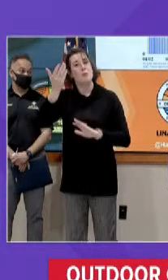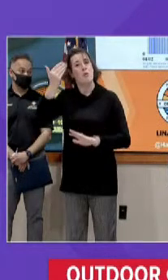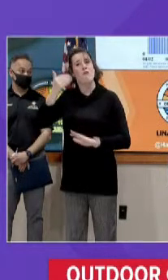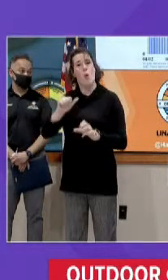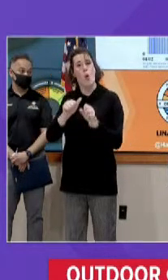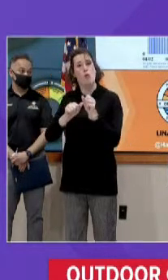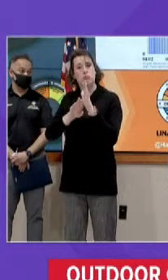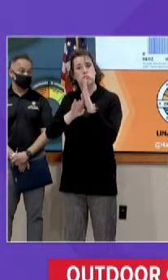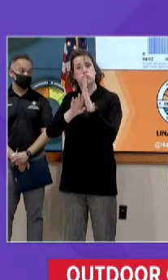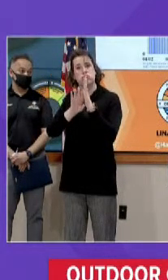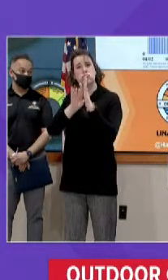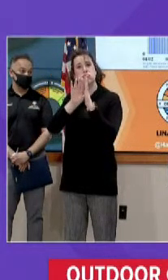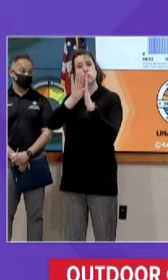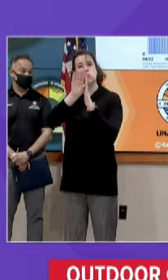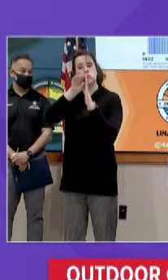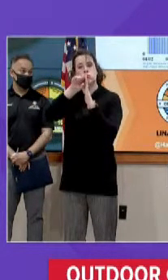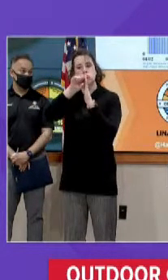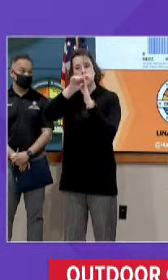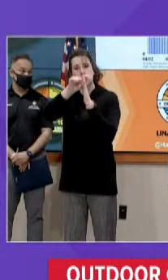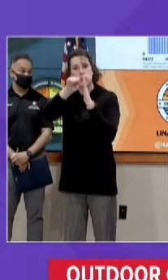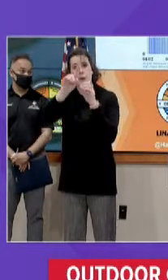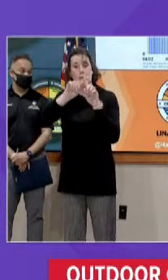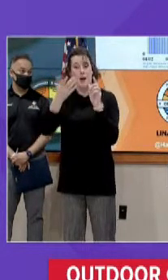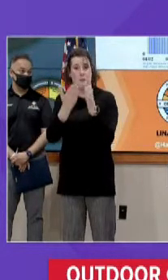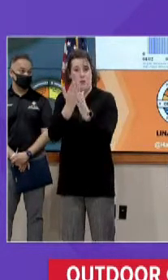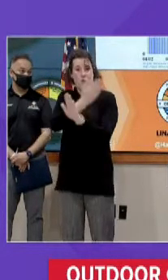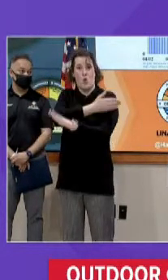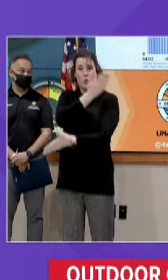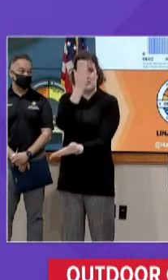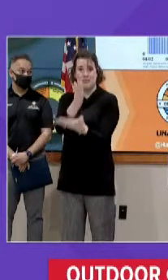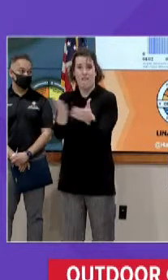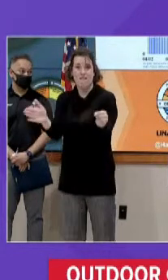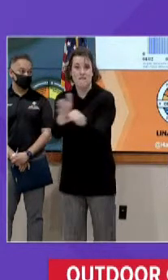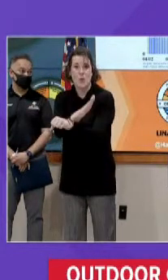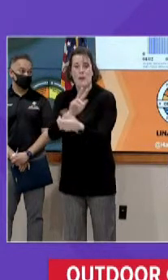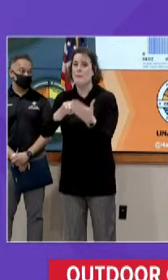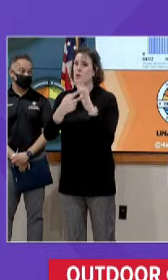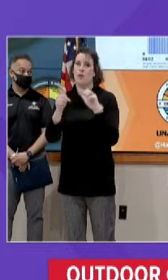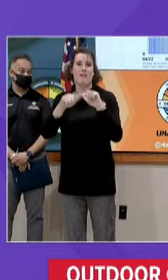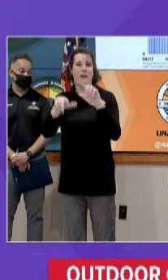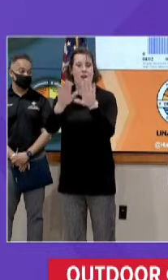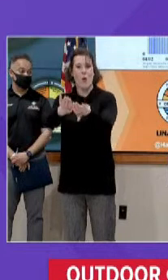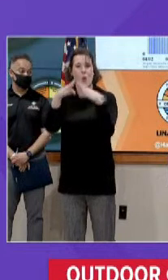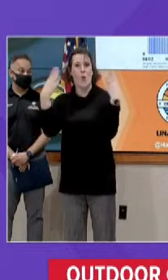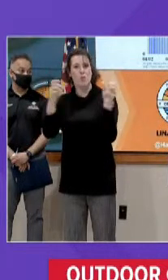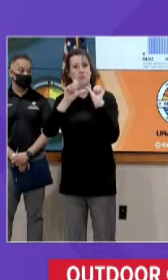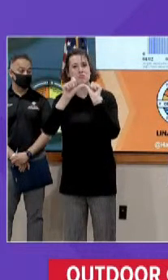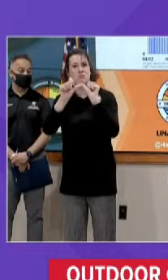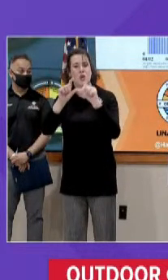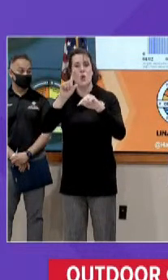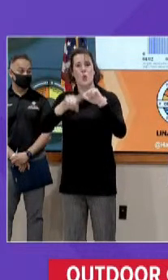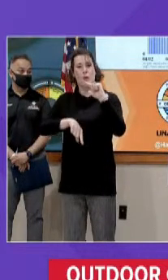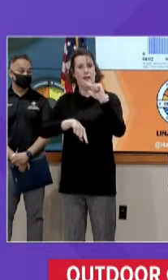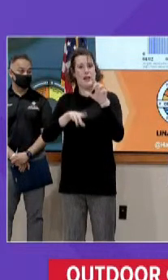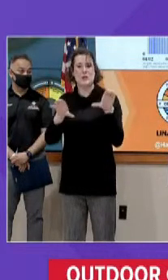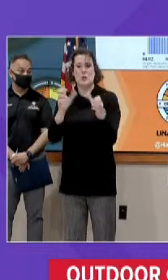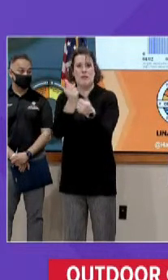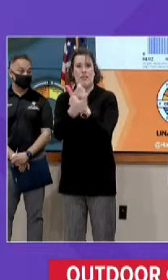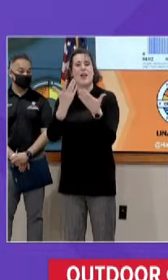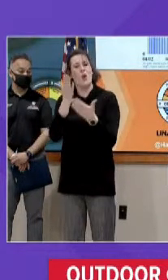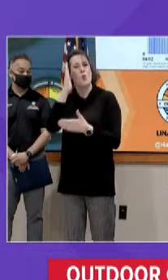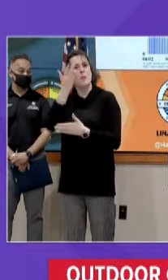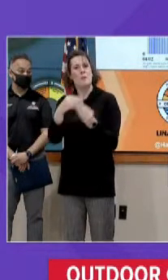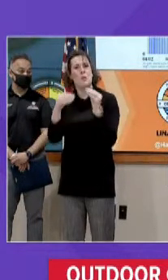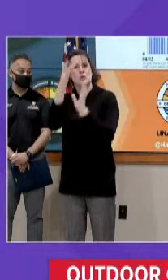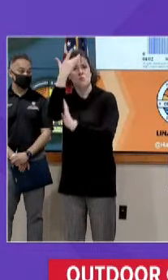before. Until we stop the bleeding, we will not be in a position to sustainably open. We will not be in a position to move beyond that, and we're smarter